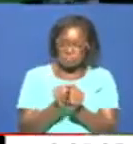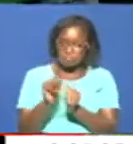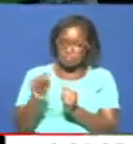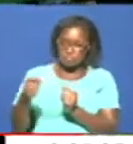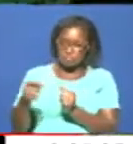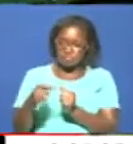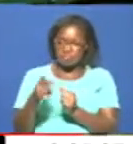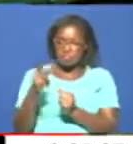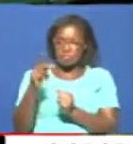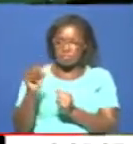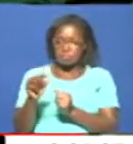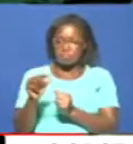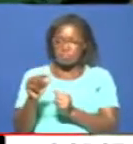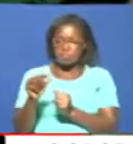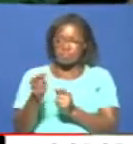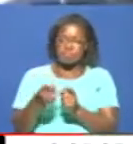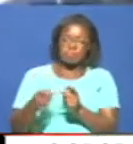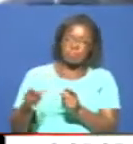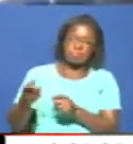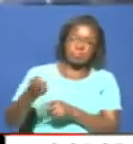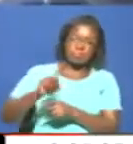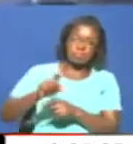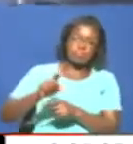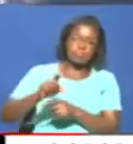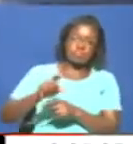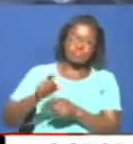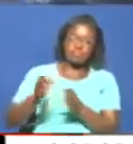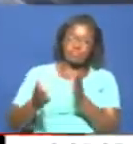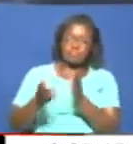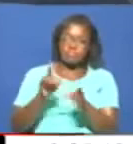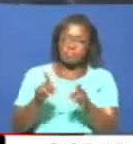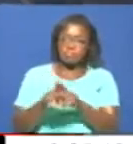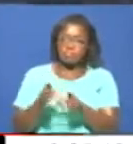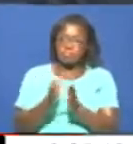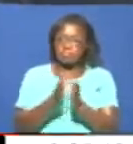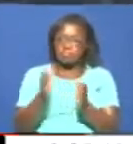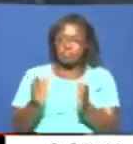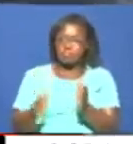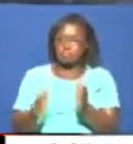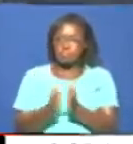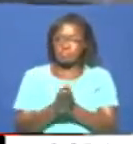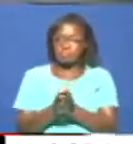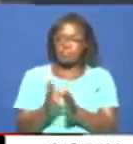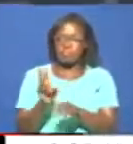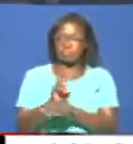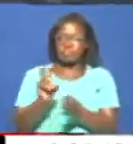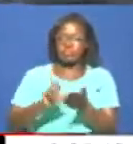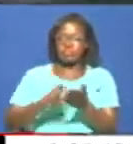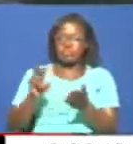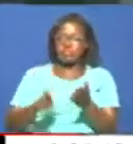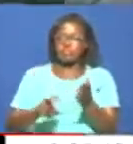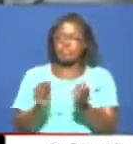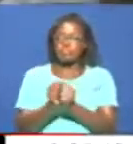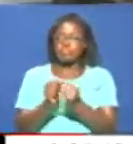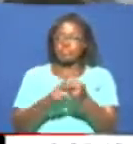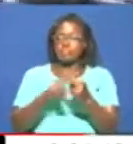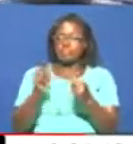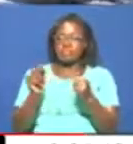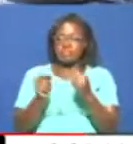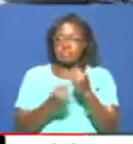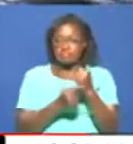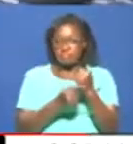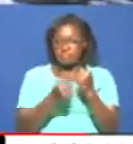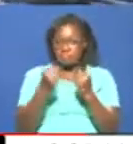11% rise compared to the same period in 2020. However, the value dropped from 17.75 billion